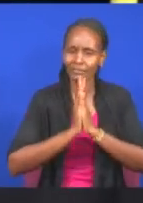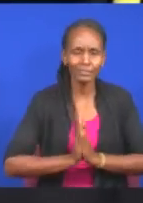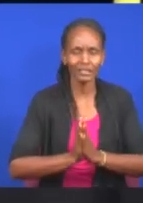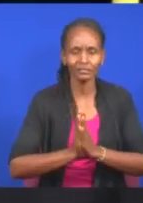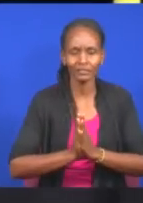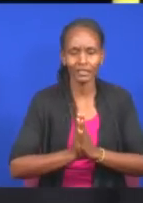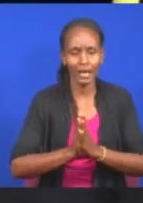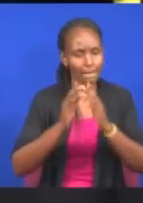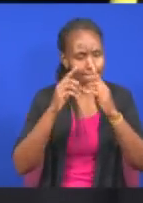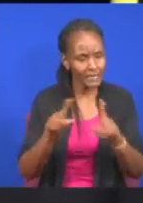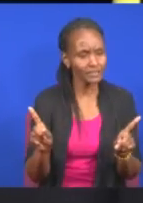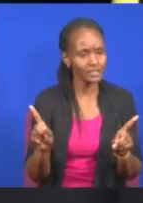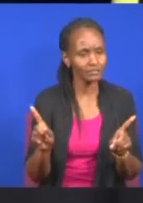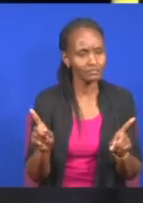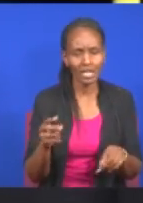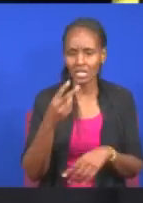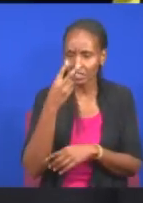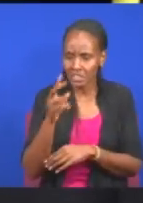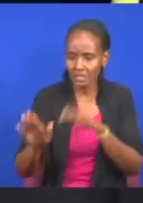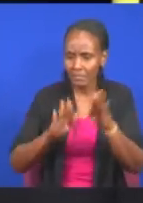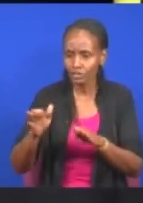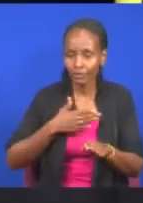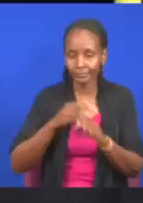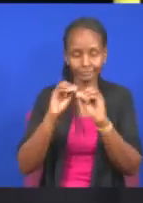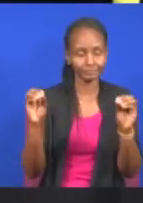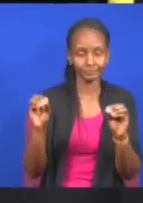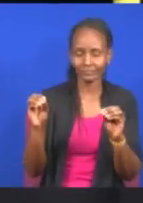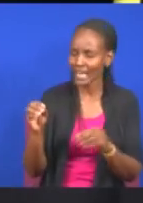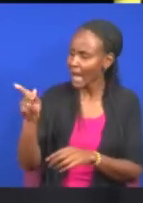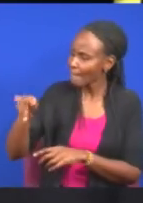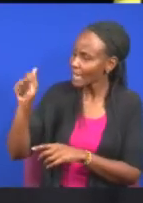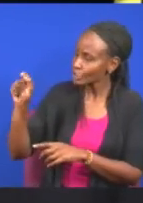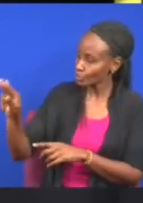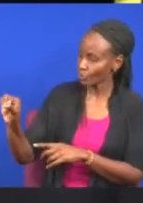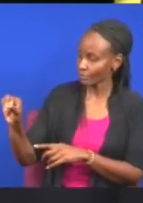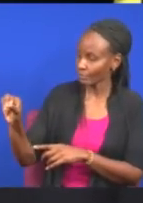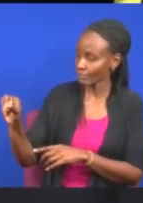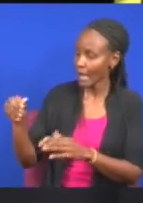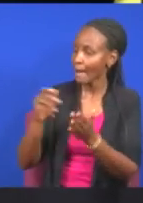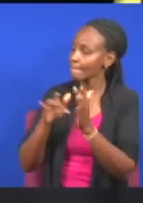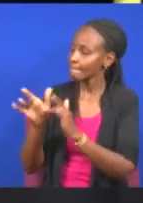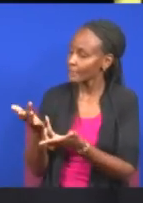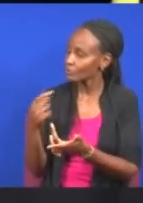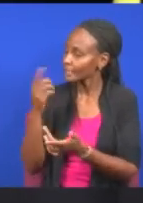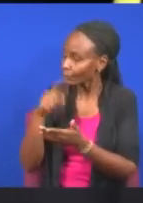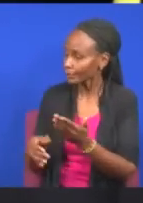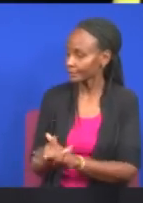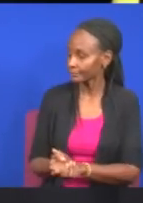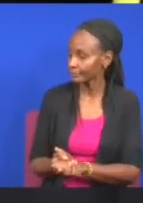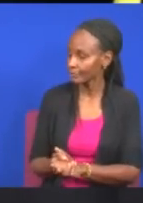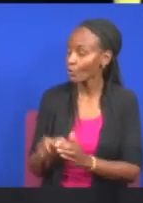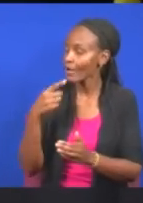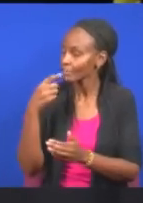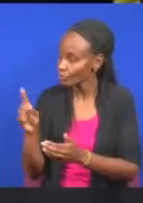praying. But I don't see my bicycle. Come on, Pato. Yes. What does the Bible say? We are being told